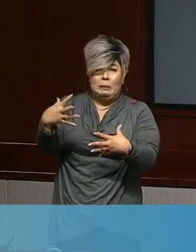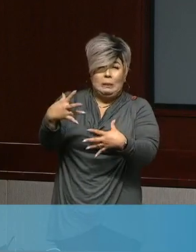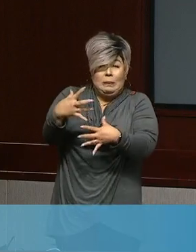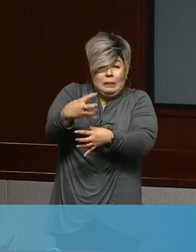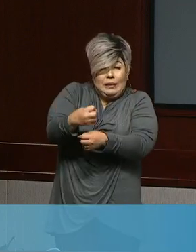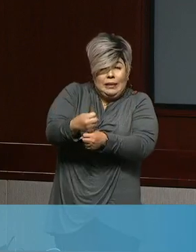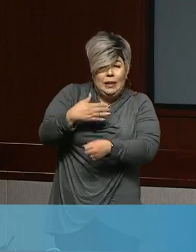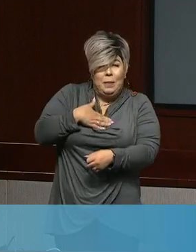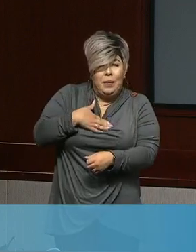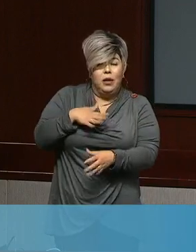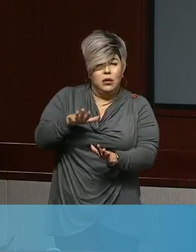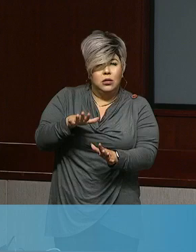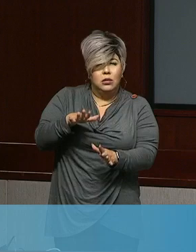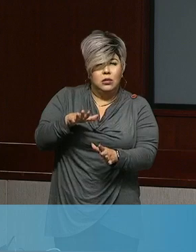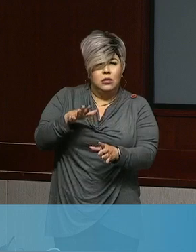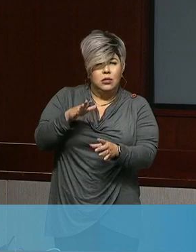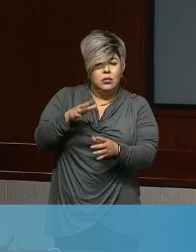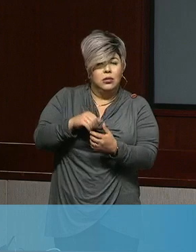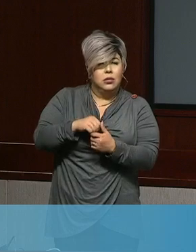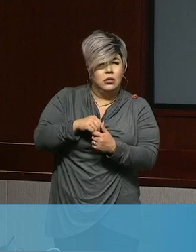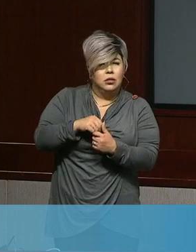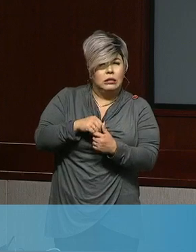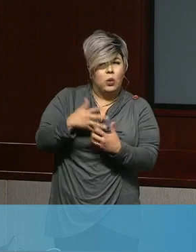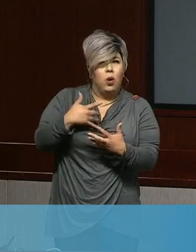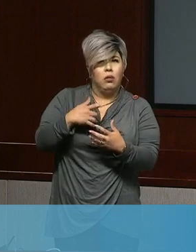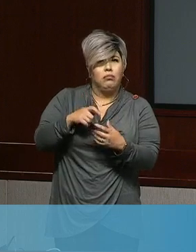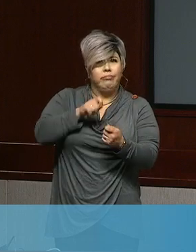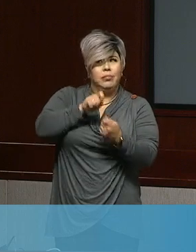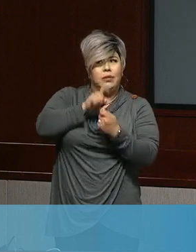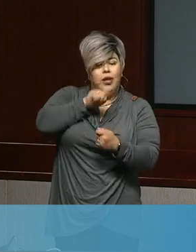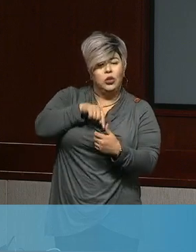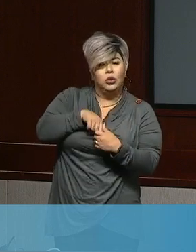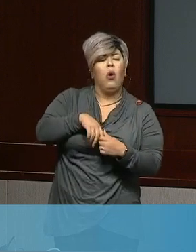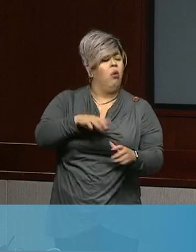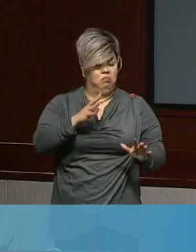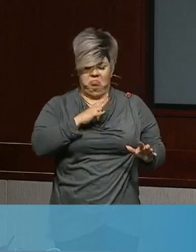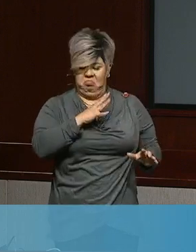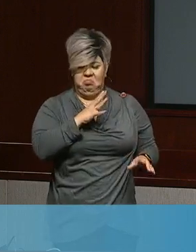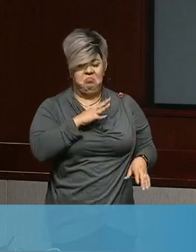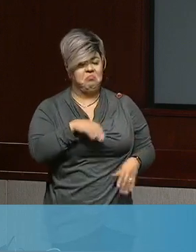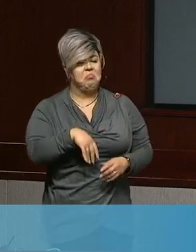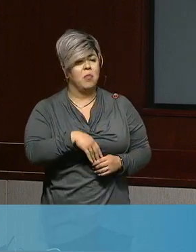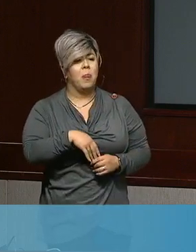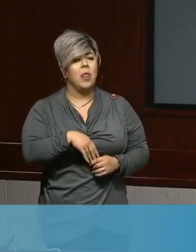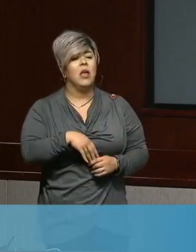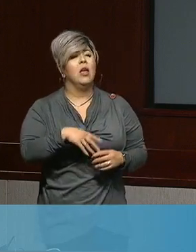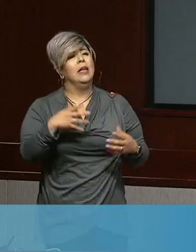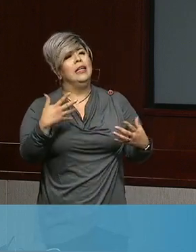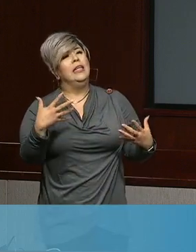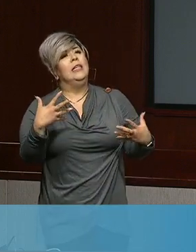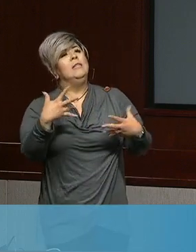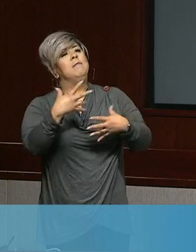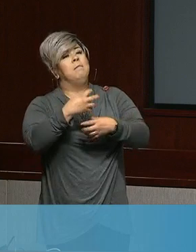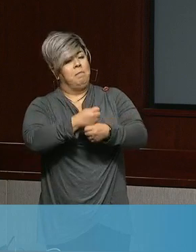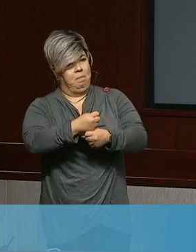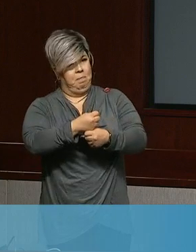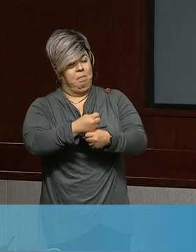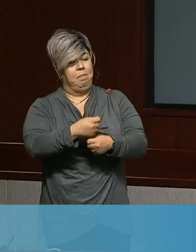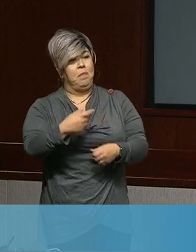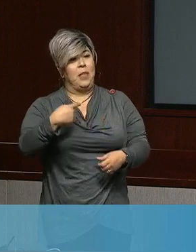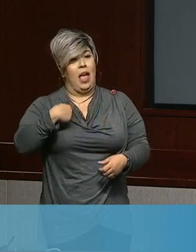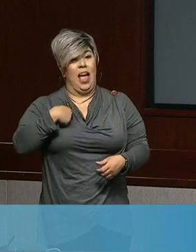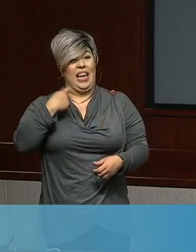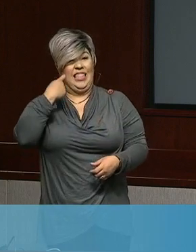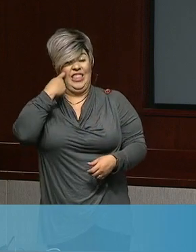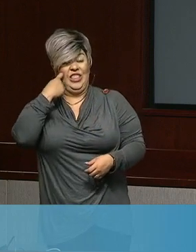at the end there? What do you want me to comment on specifically? Sure, absolutely. So to summarize there, I was talking to an